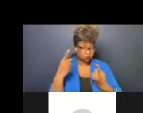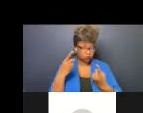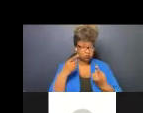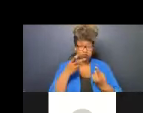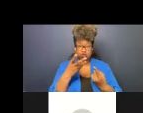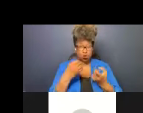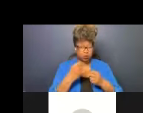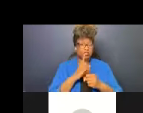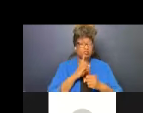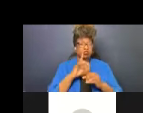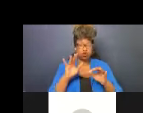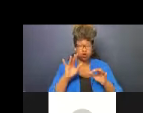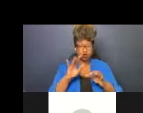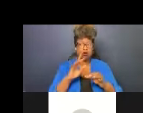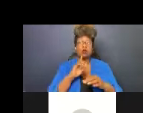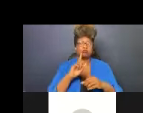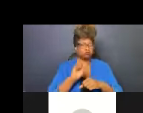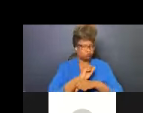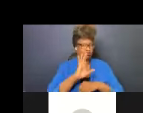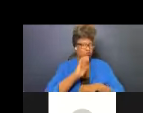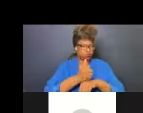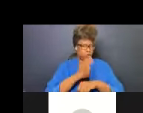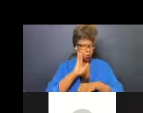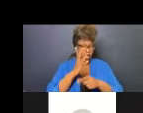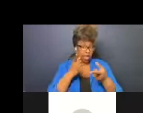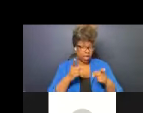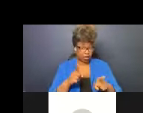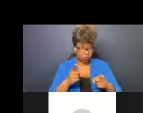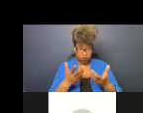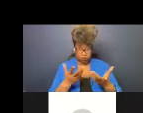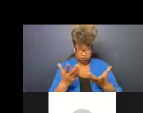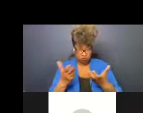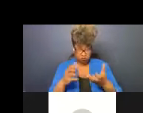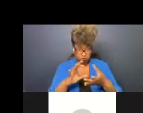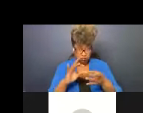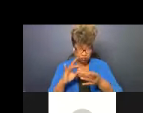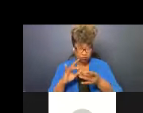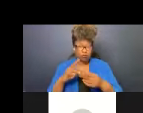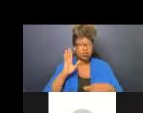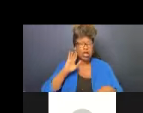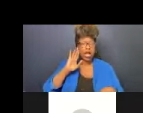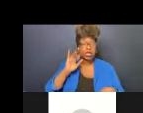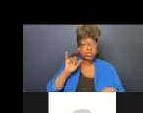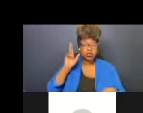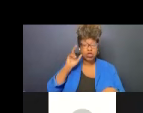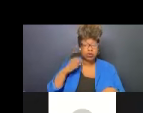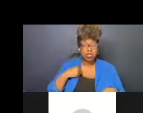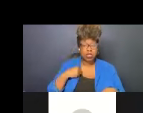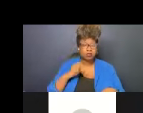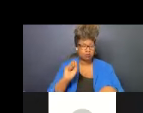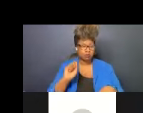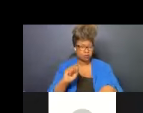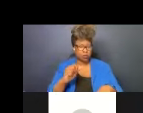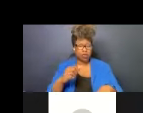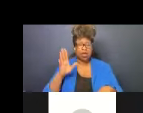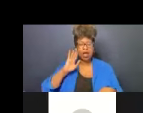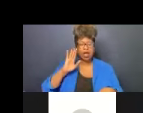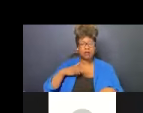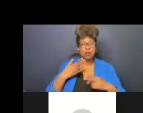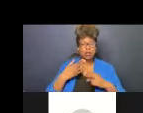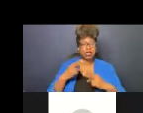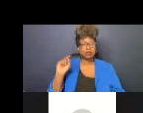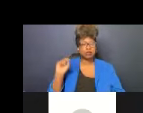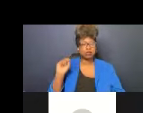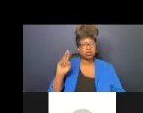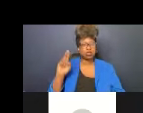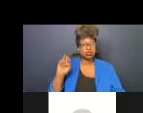sure absolutely happens? Hi, how are you? Can you hear me? Yep. Yes, we can. Hi, my name is Tracy